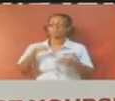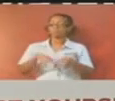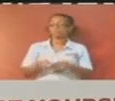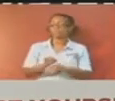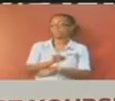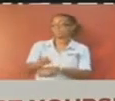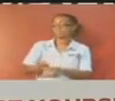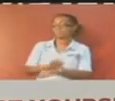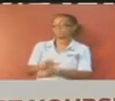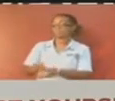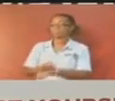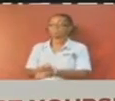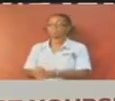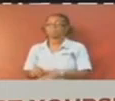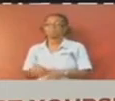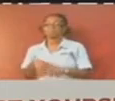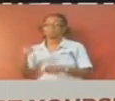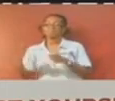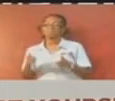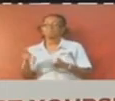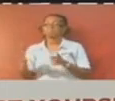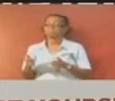Every creed and race has brought us to this.